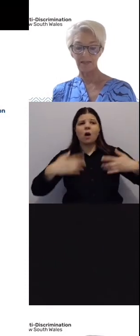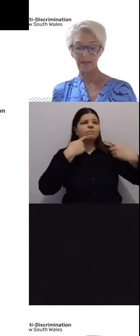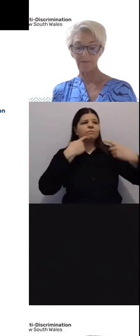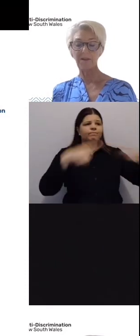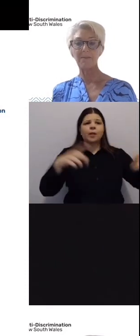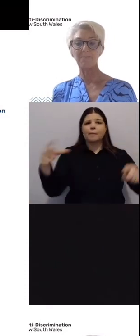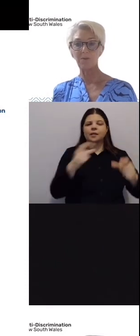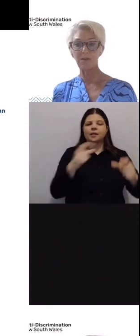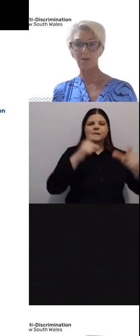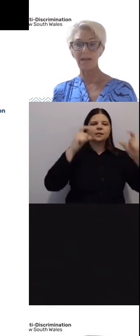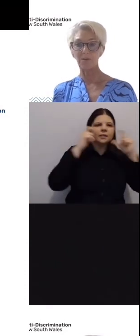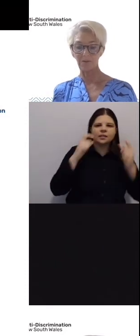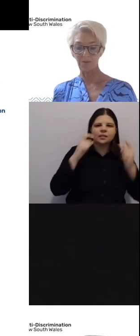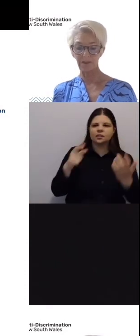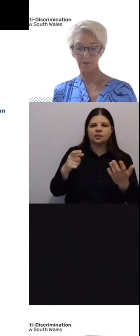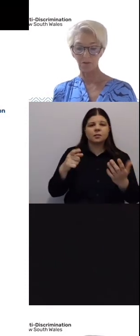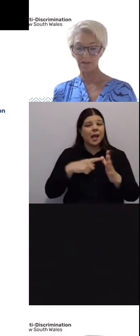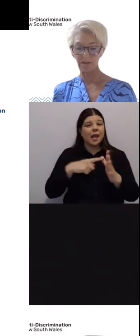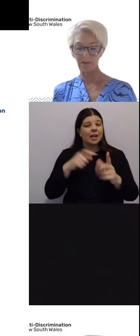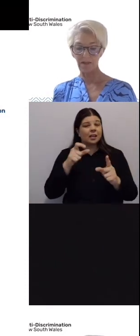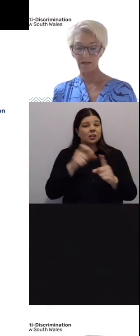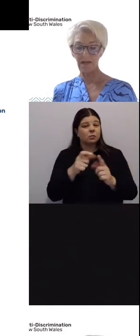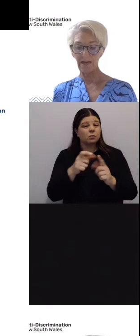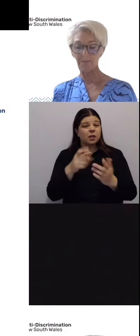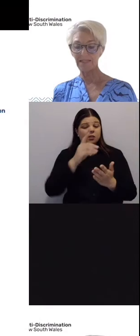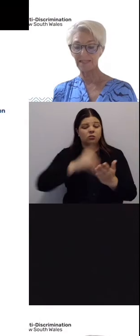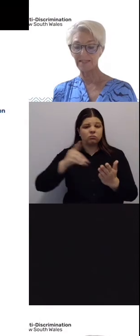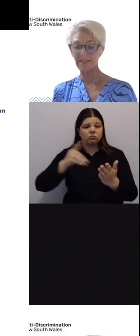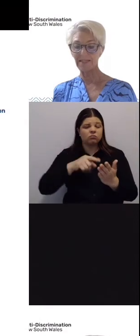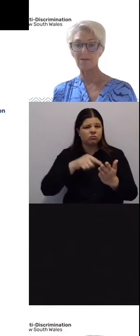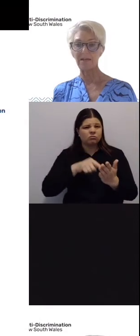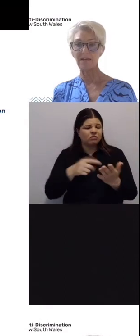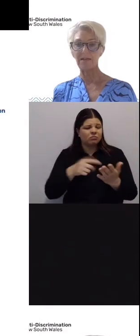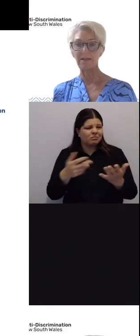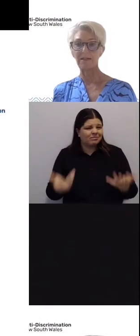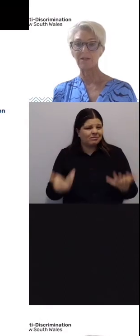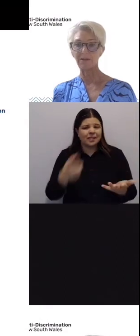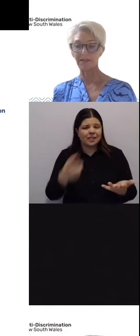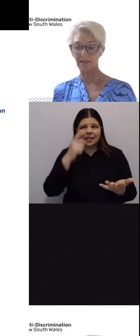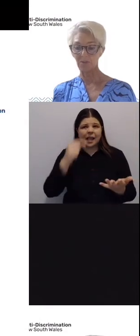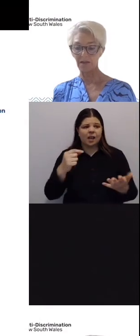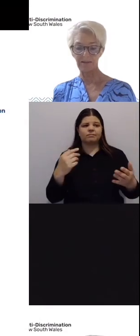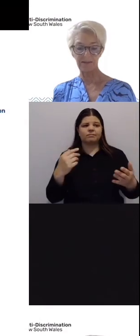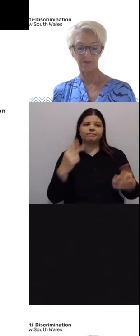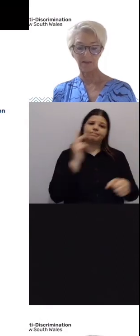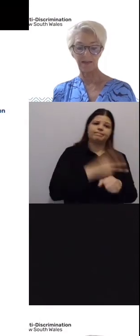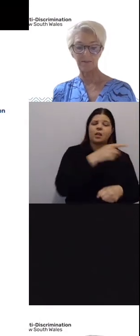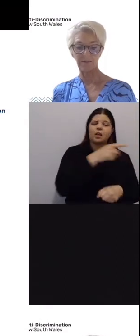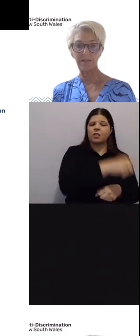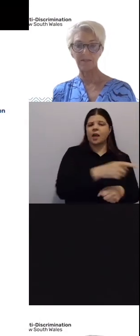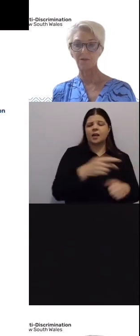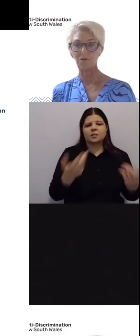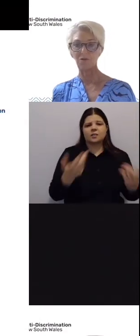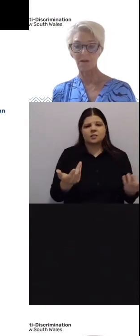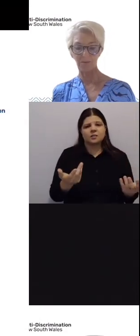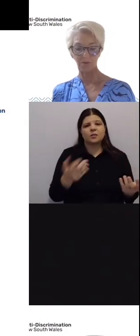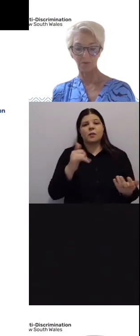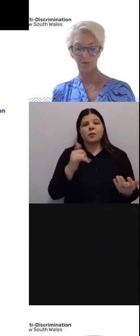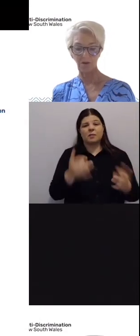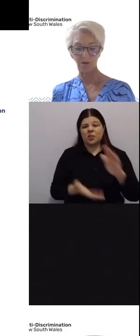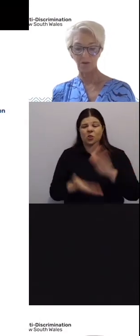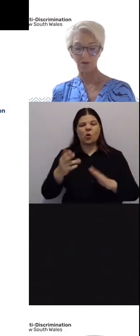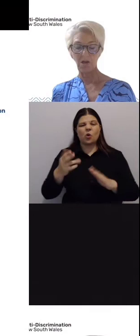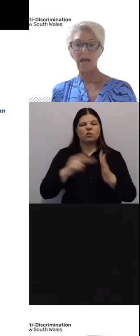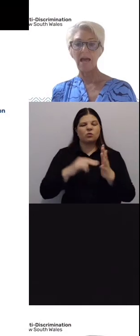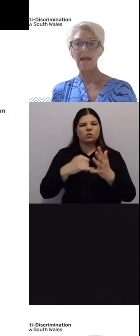the matter was not able to be resolved and proceeded to hearing in the New South Wales Civil and Administrative